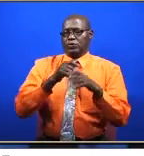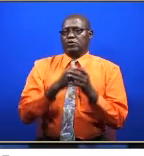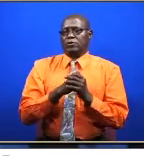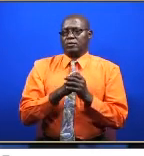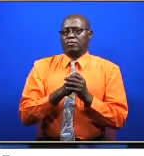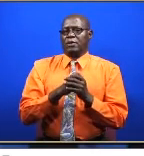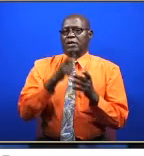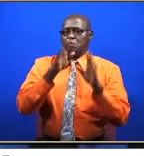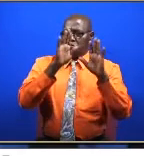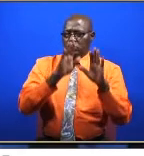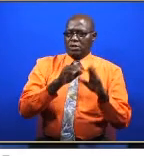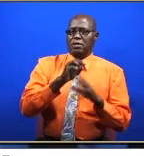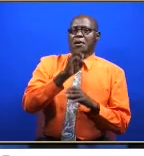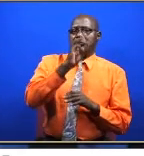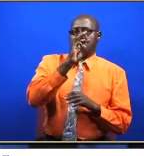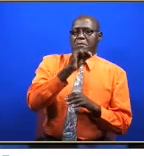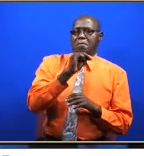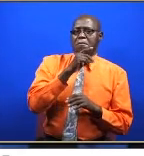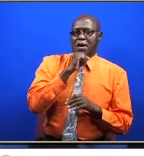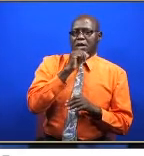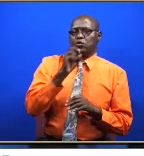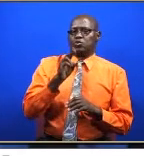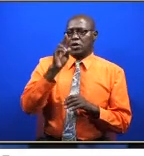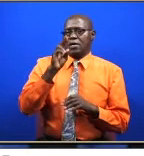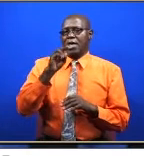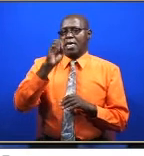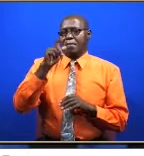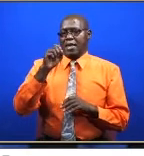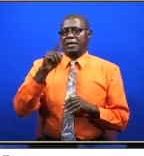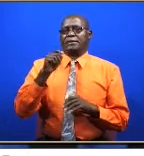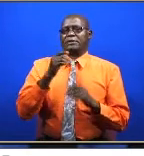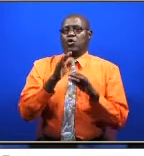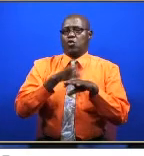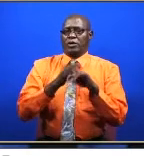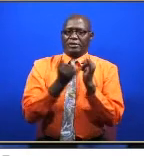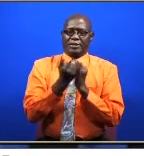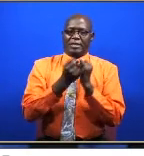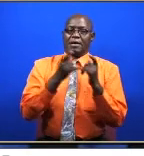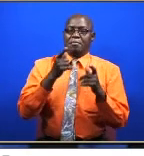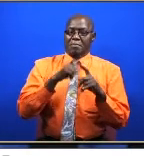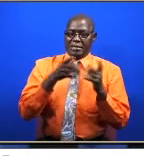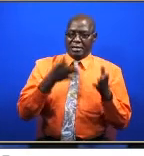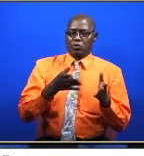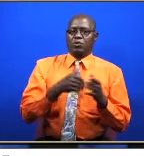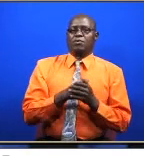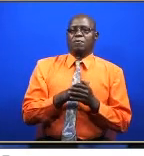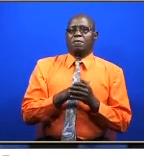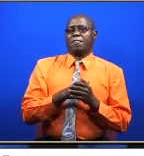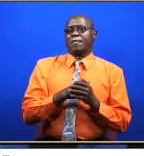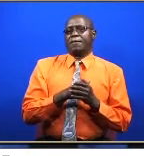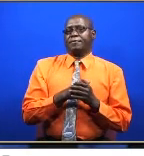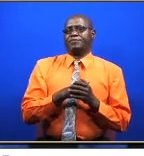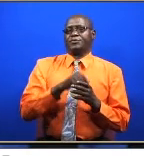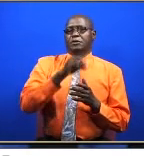against Manchester United at the Emirates Stadium on Saturday. Meanwhile, Manchester City leapfrogged